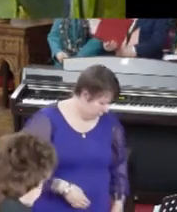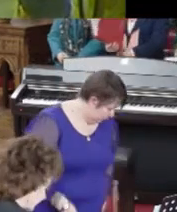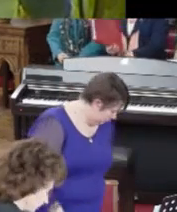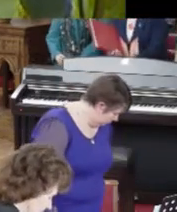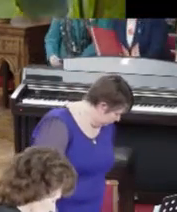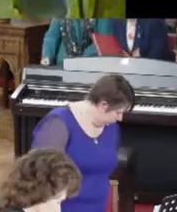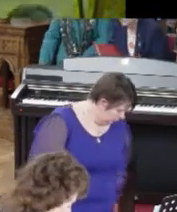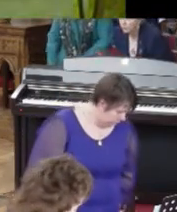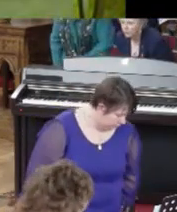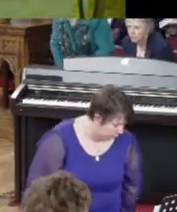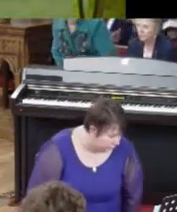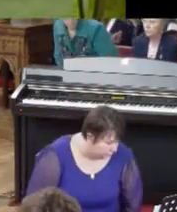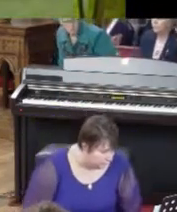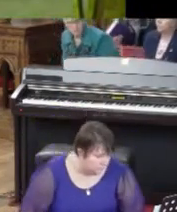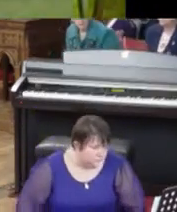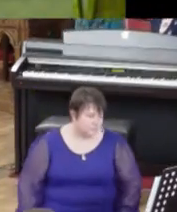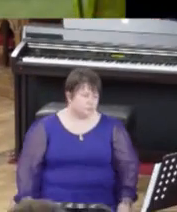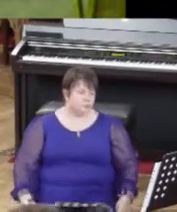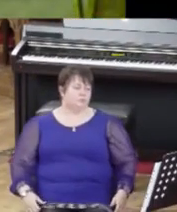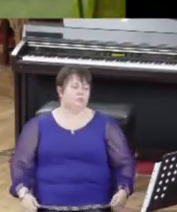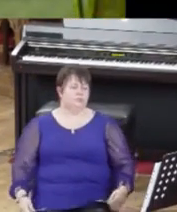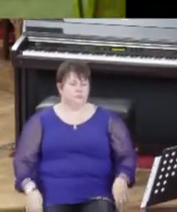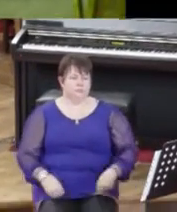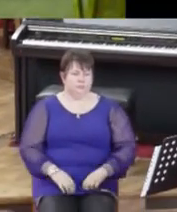Please take your seats, ladies and gentlemen.